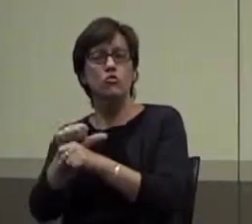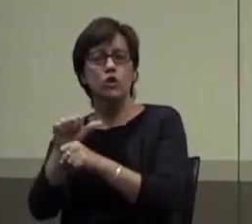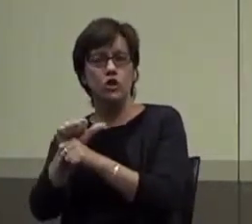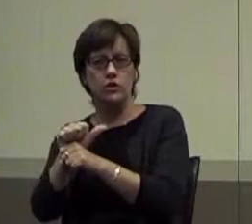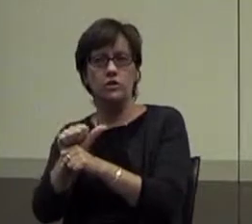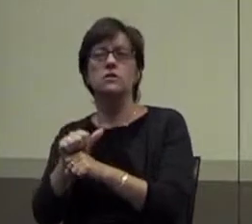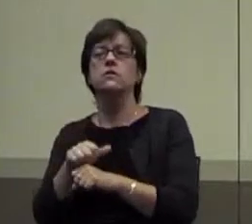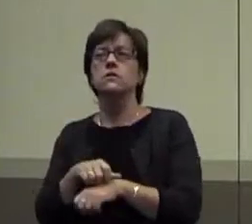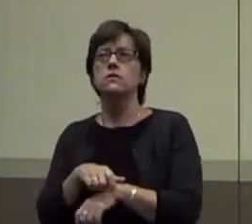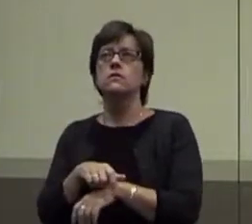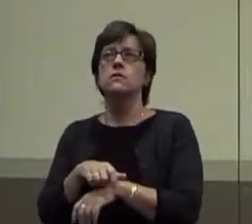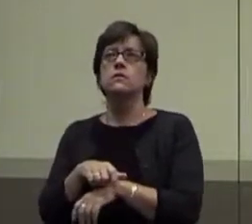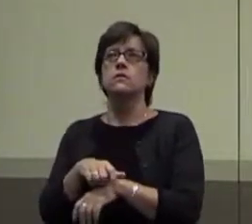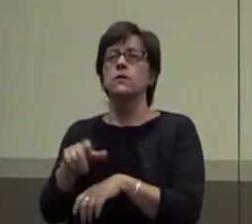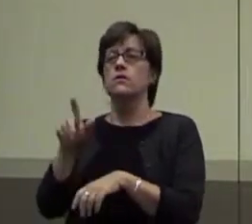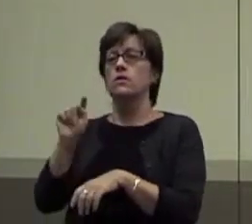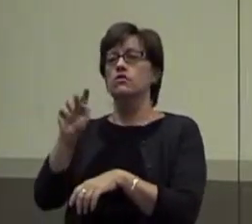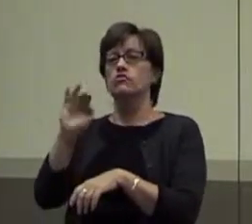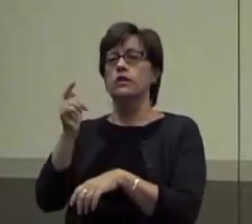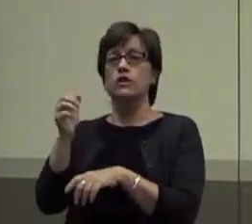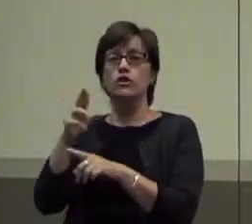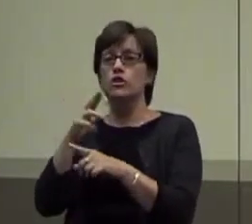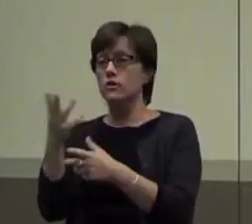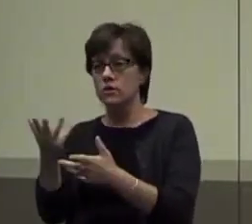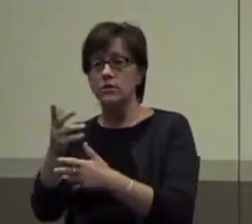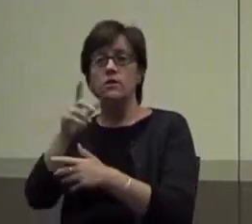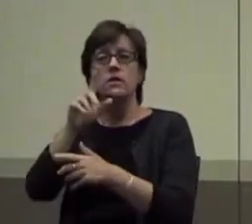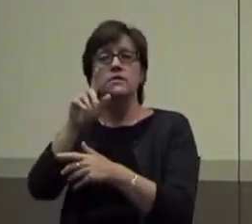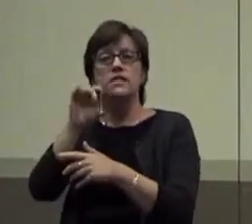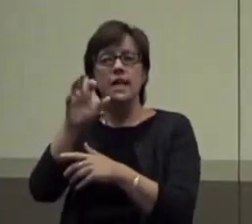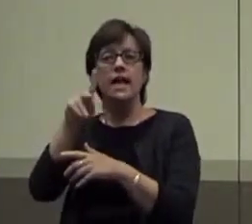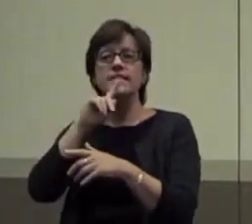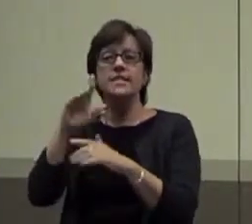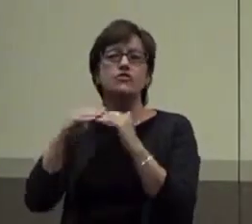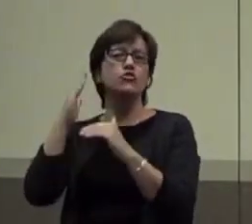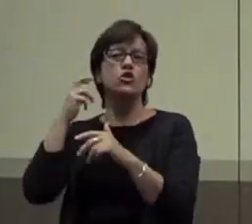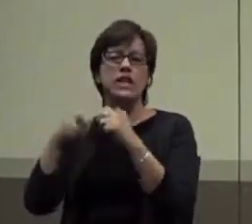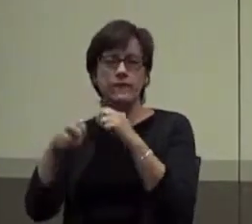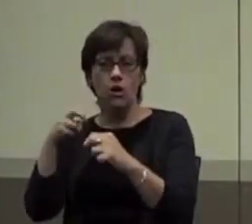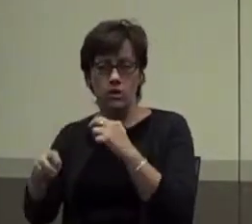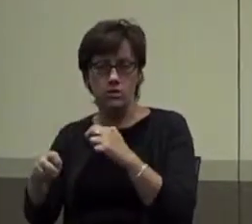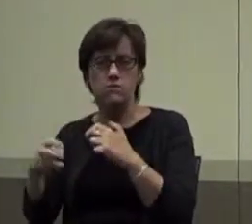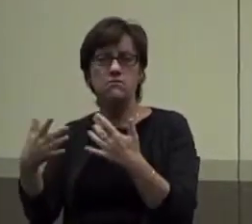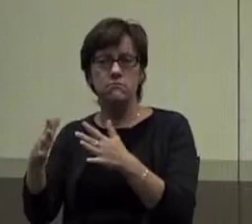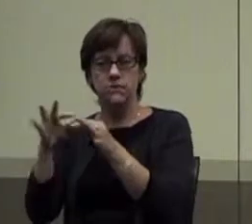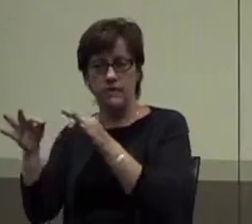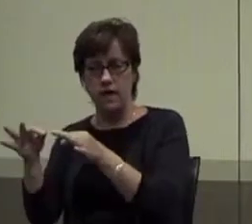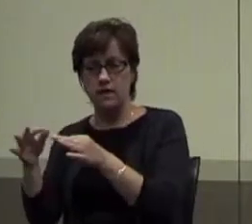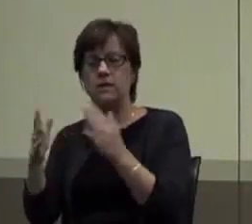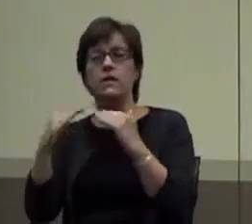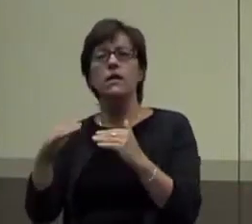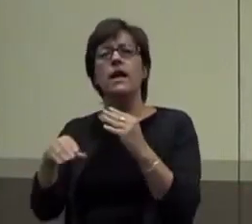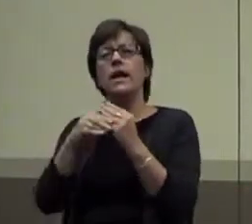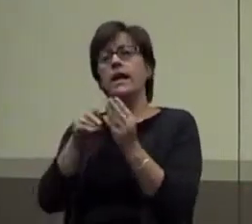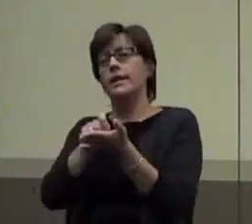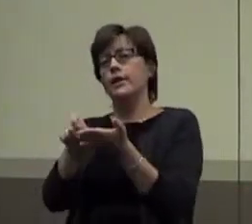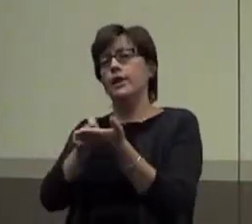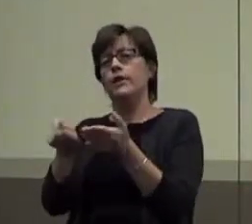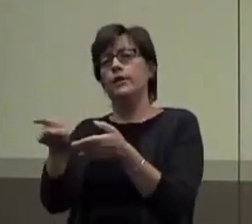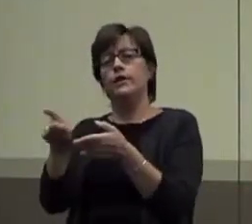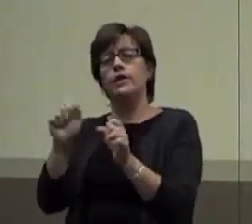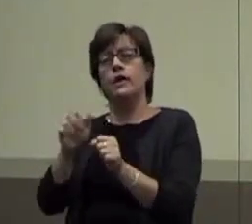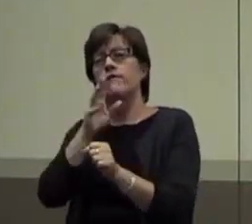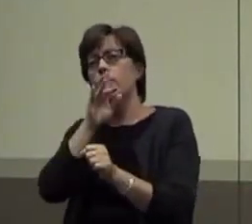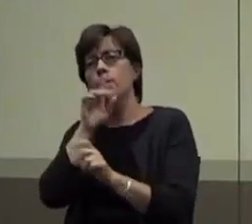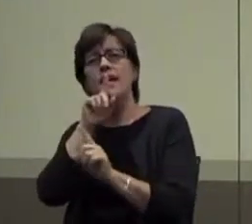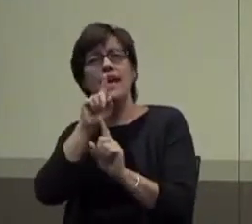feedback. The trigger is task is too difficult, and we've kind of defined that there. we also added a note that she actually can